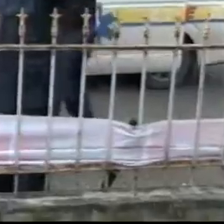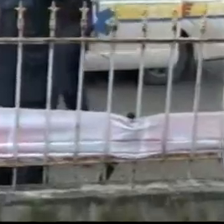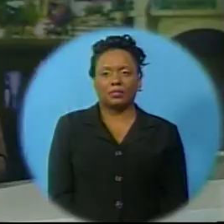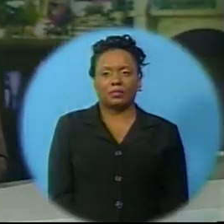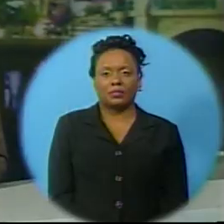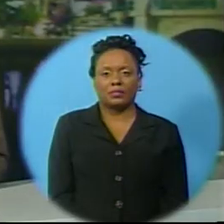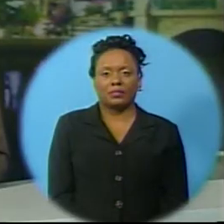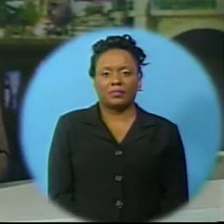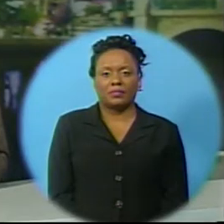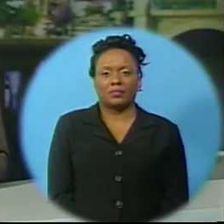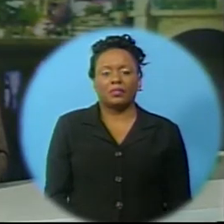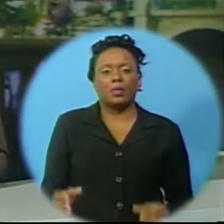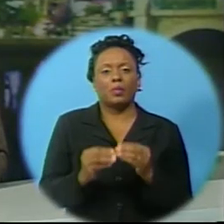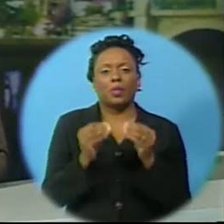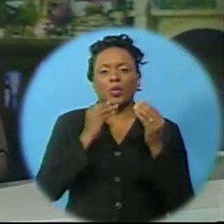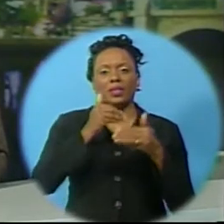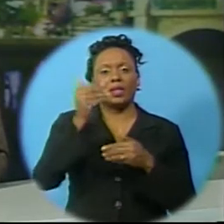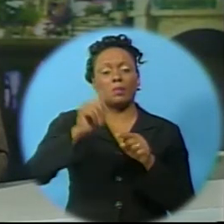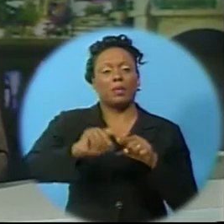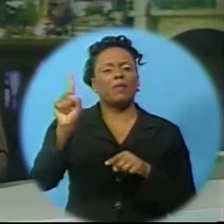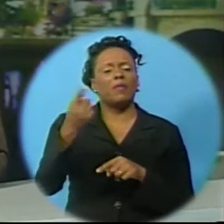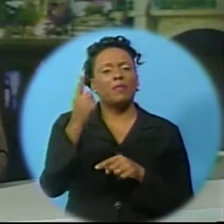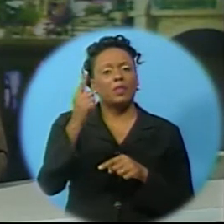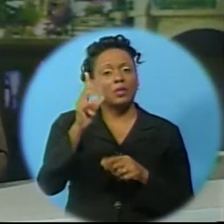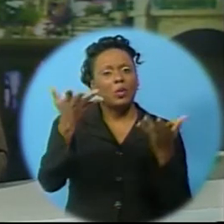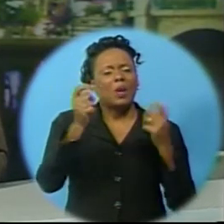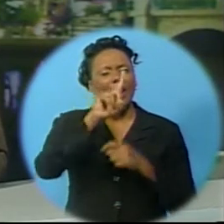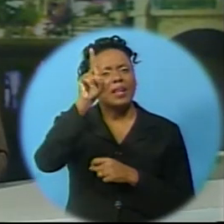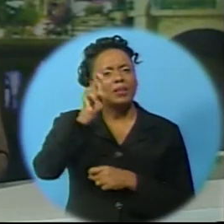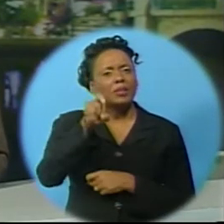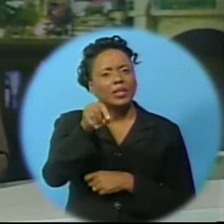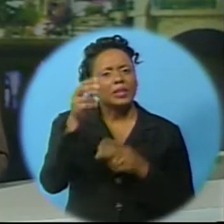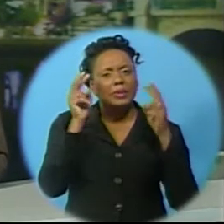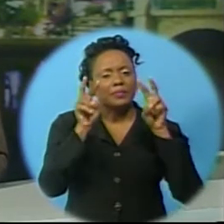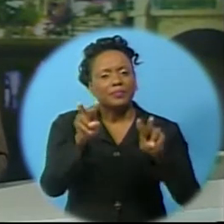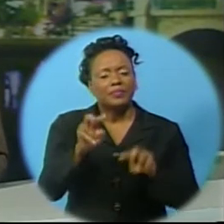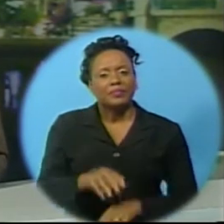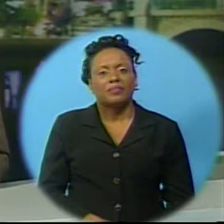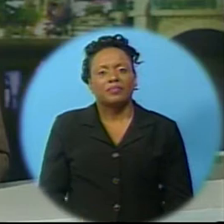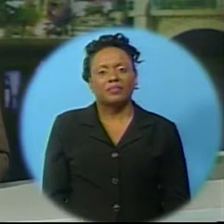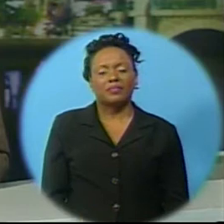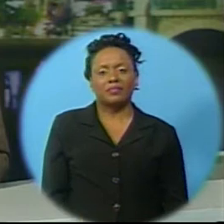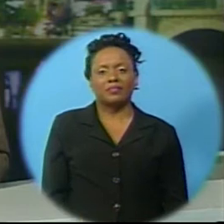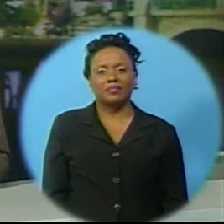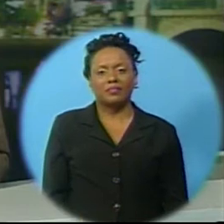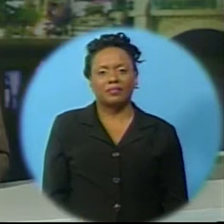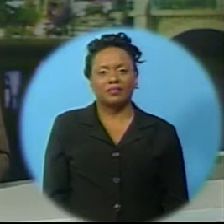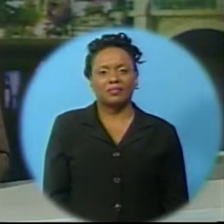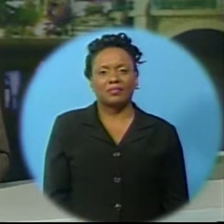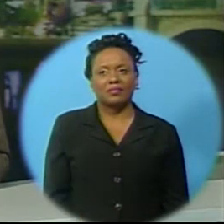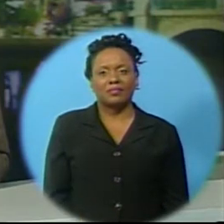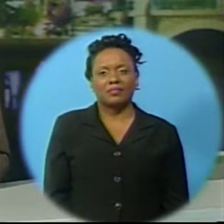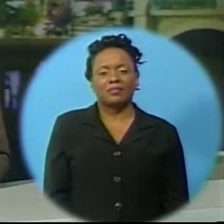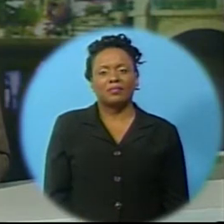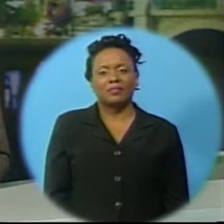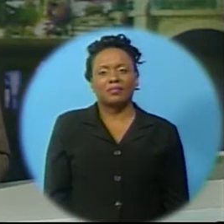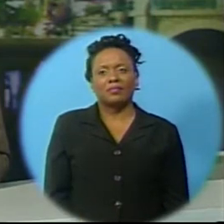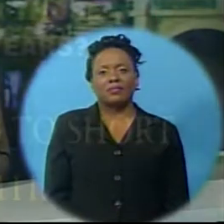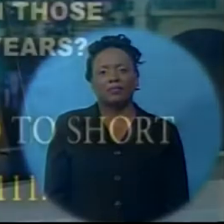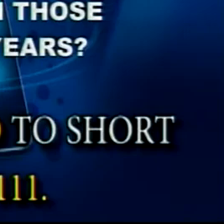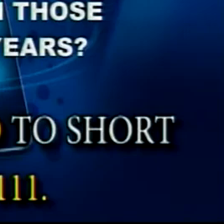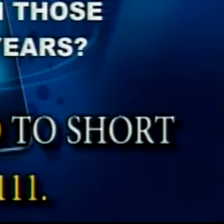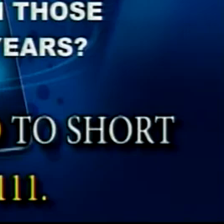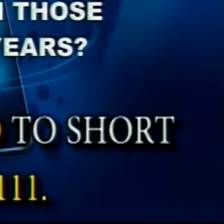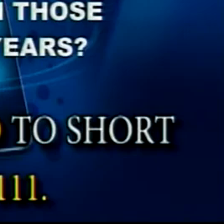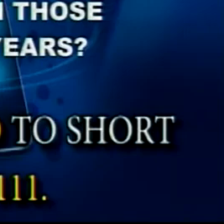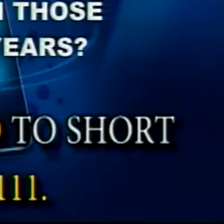incidents. We'll have more news in just a moment, but first we want to get your take on this question. Was the 2015 crop over season